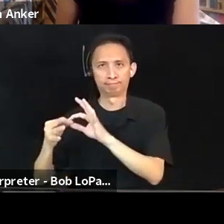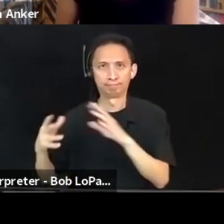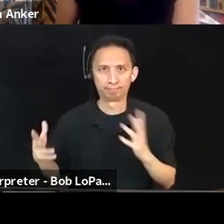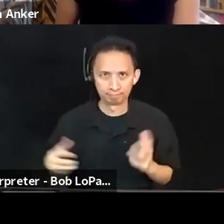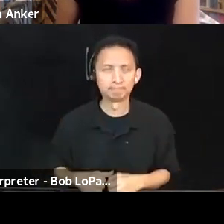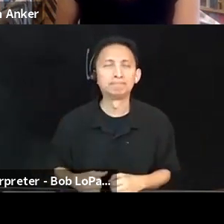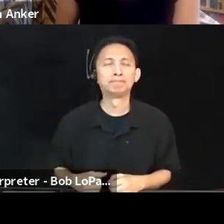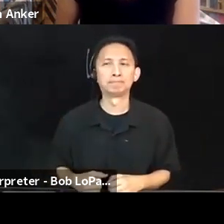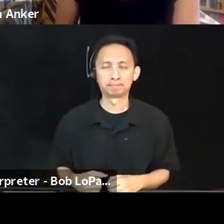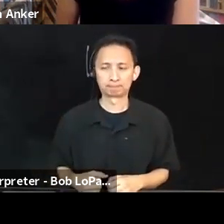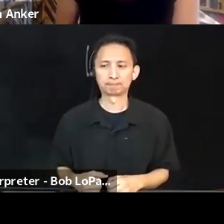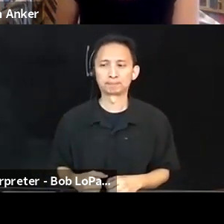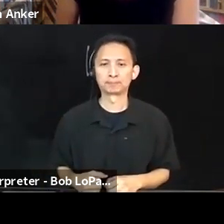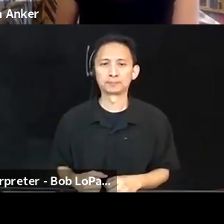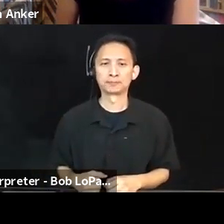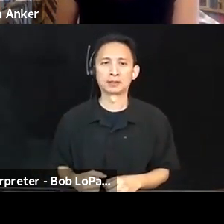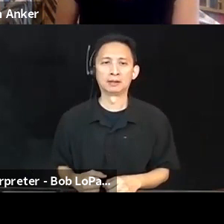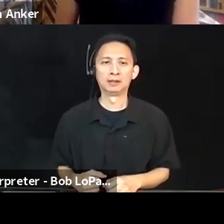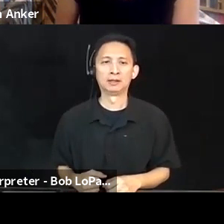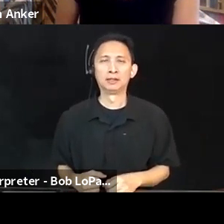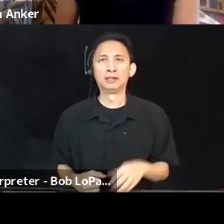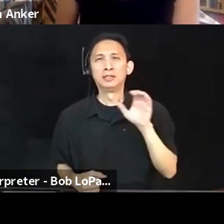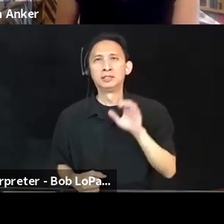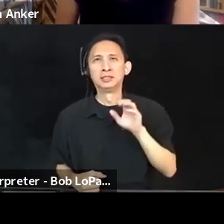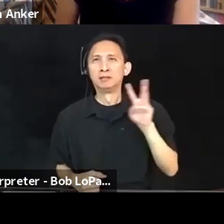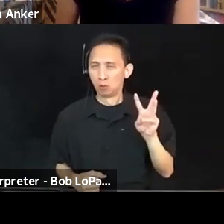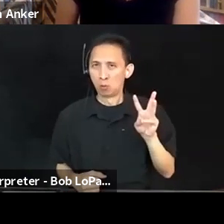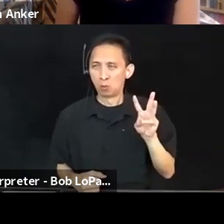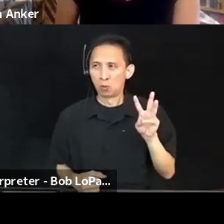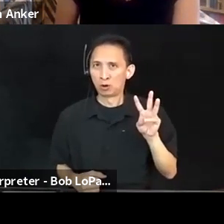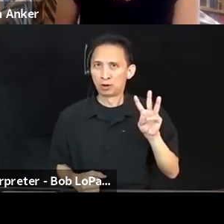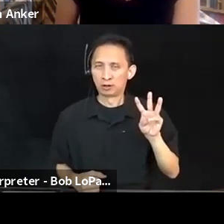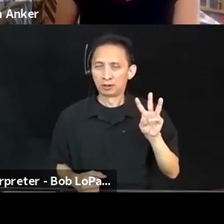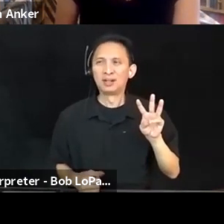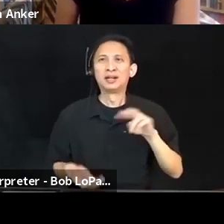In that sense, a civil war is a war at the end of